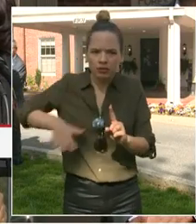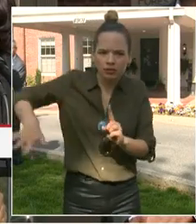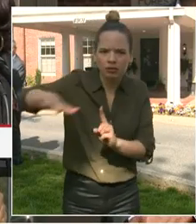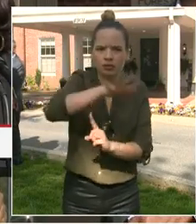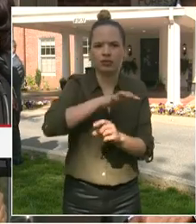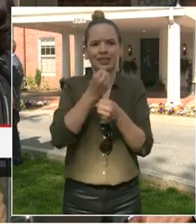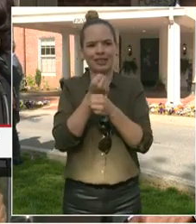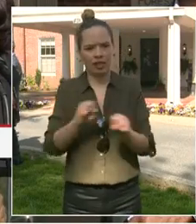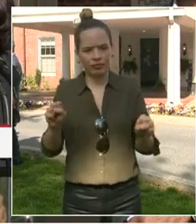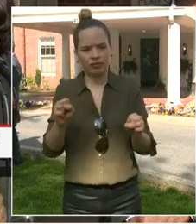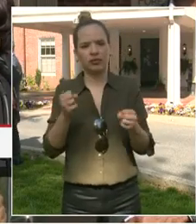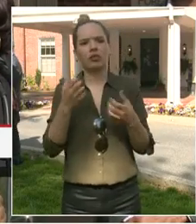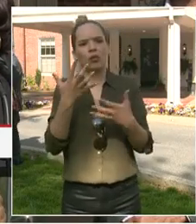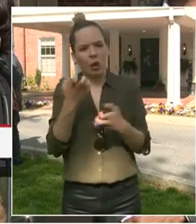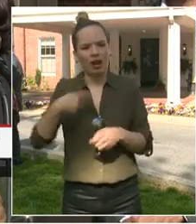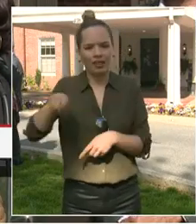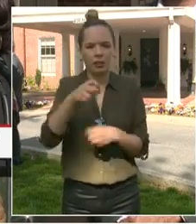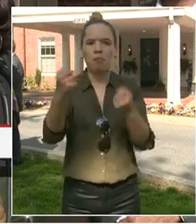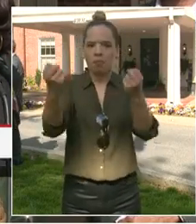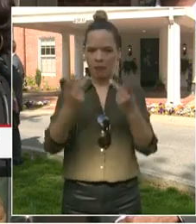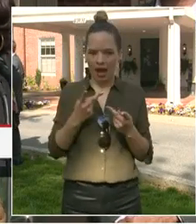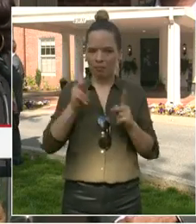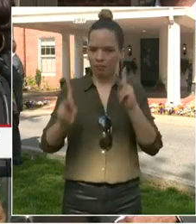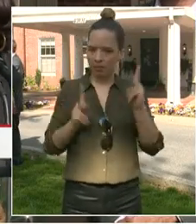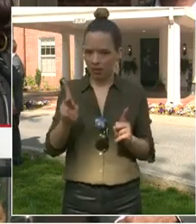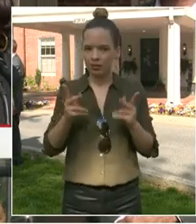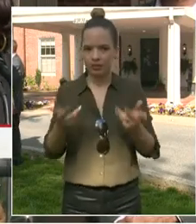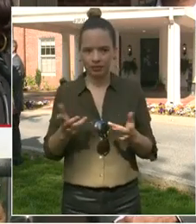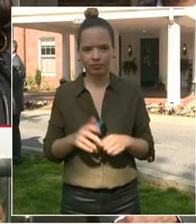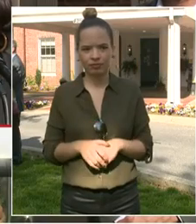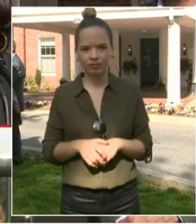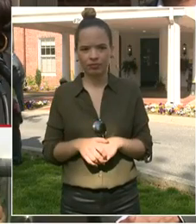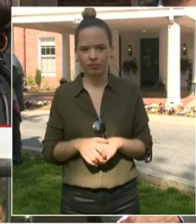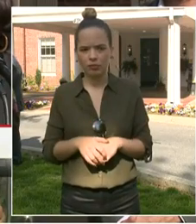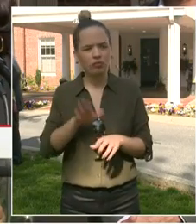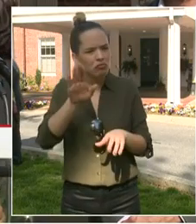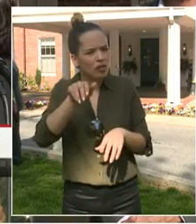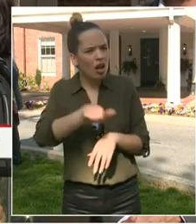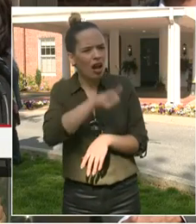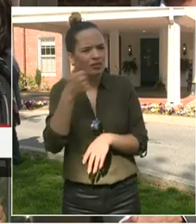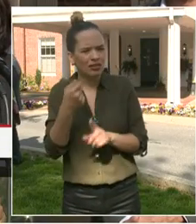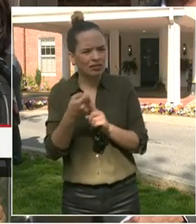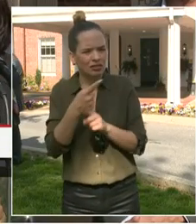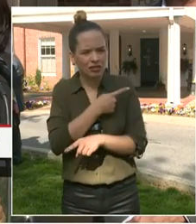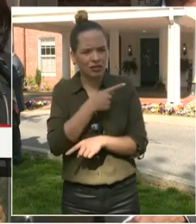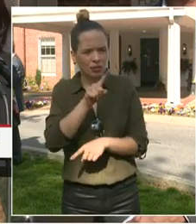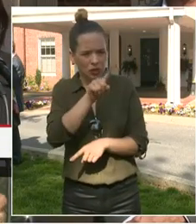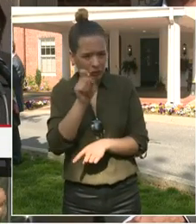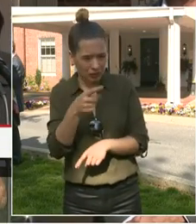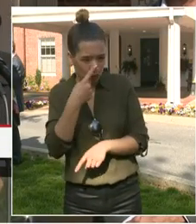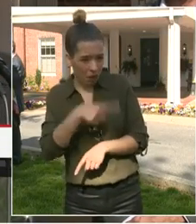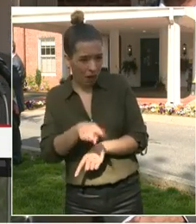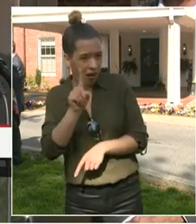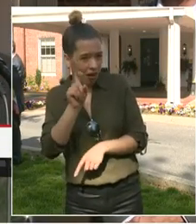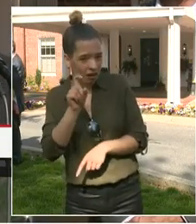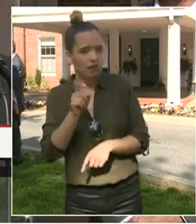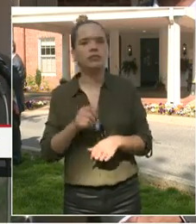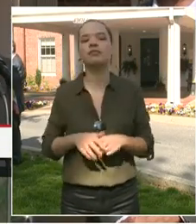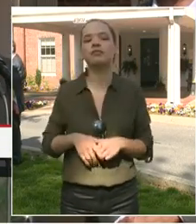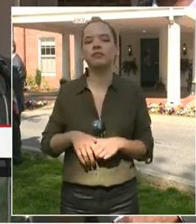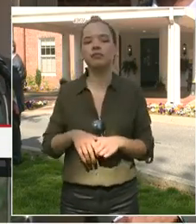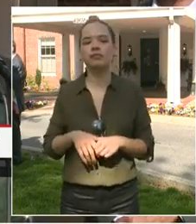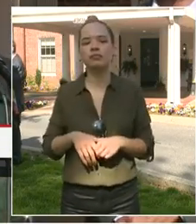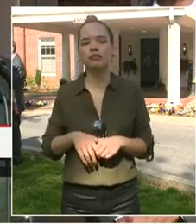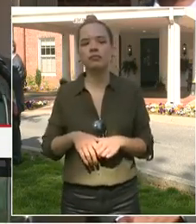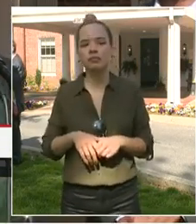come back. And my final question's off topic, if that's okay. Kenyon McDuffie, obviously you've been following that